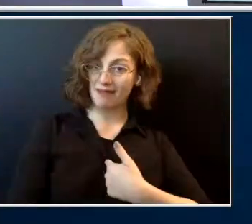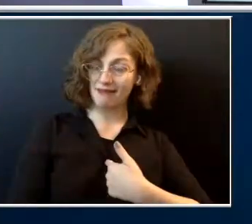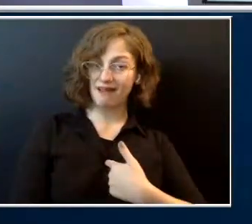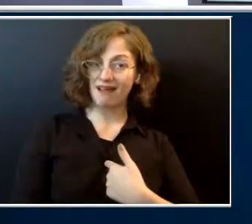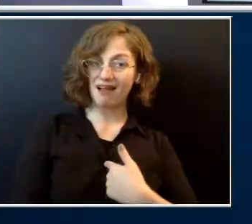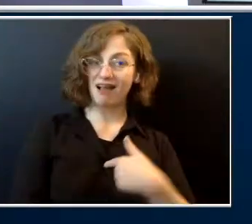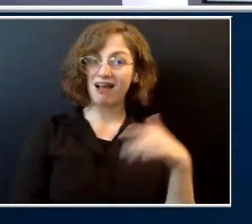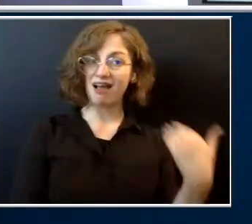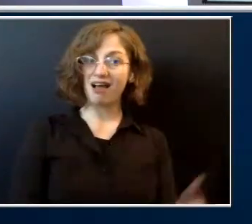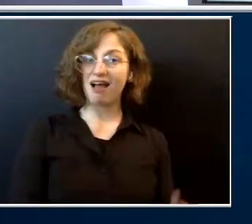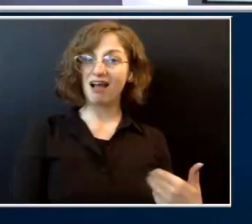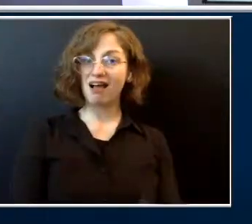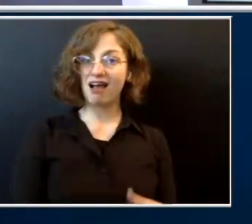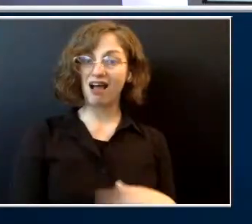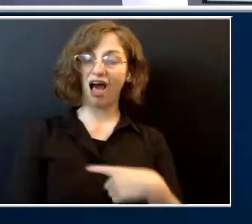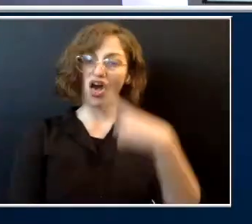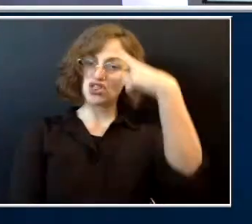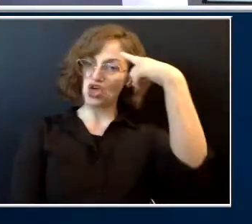dinosaur.